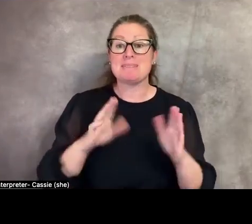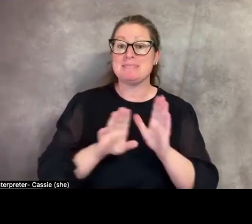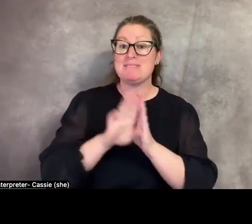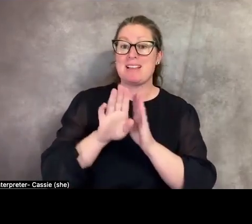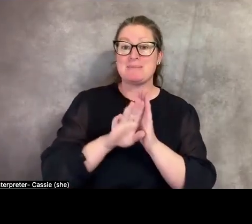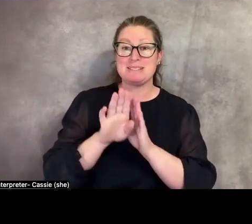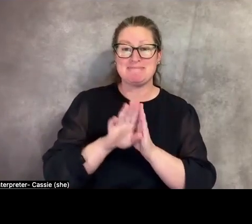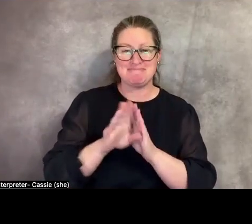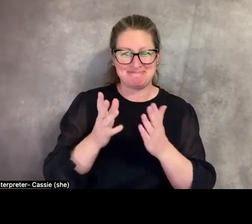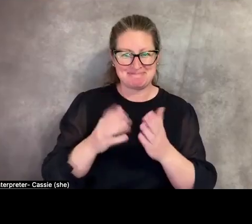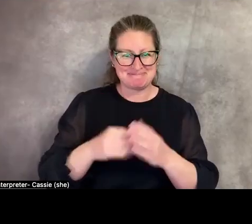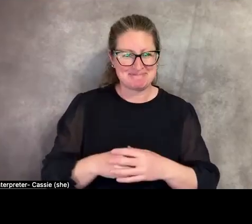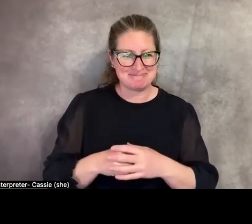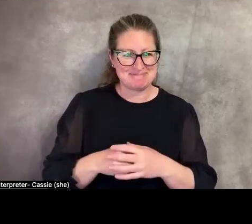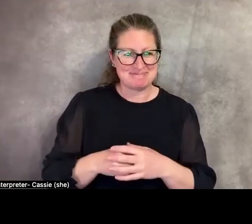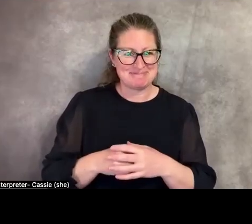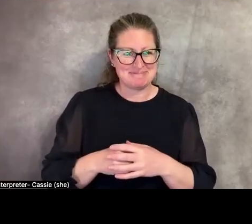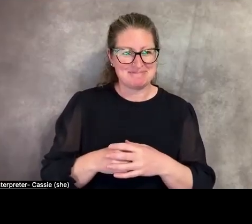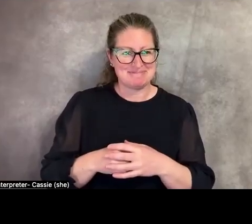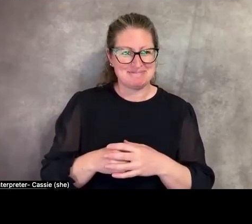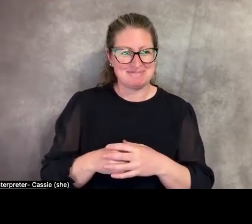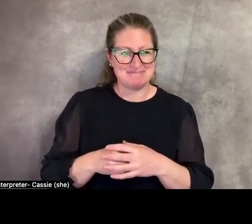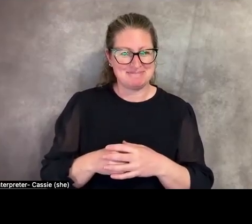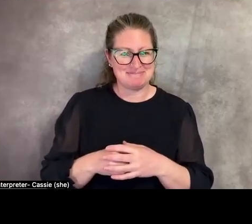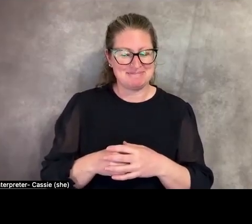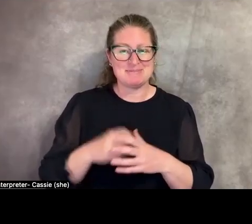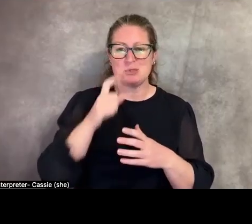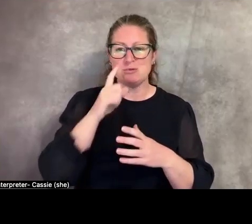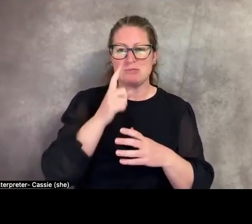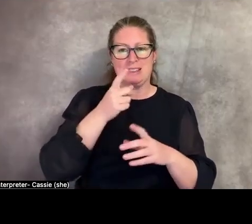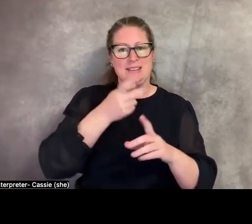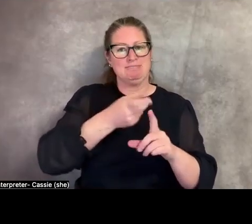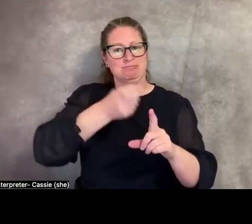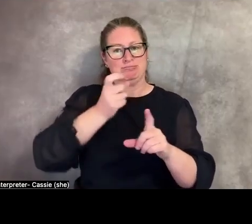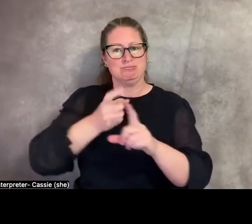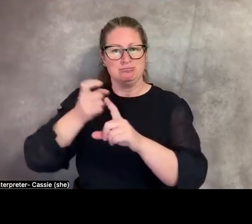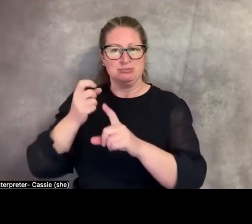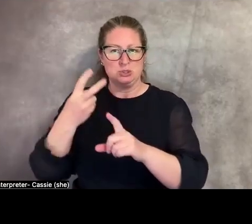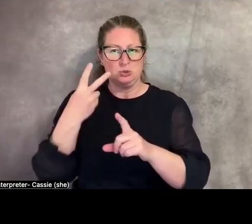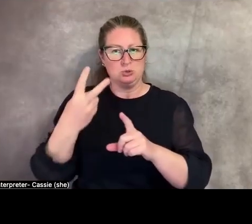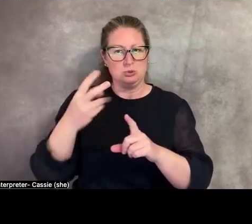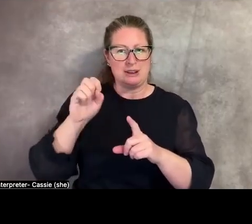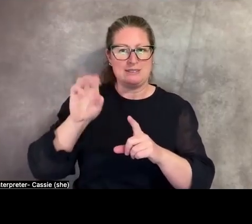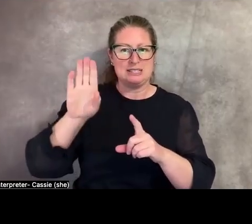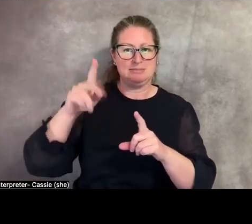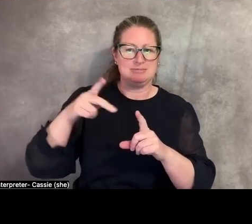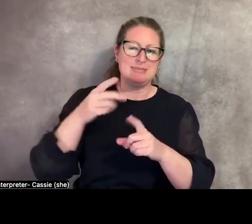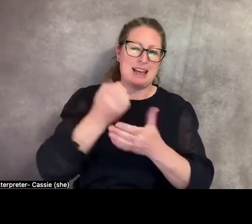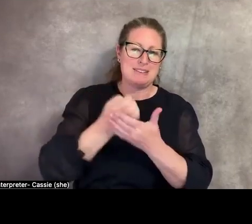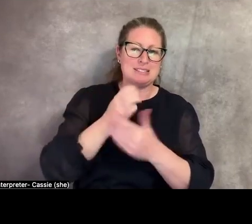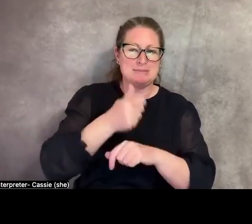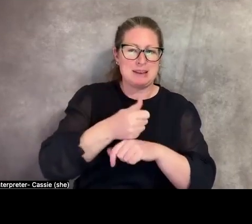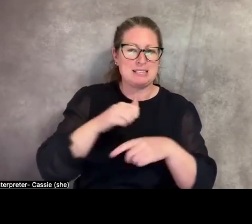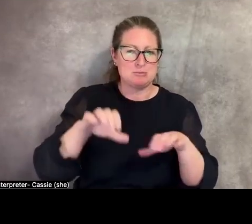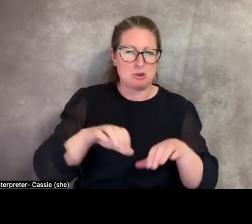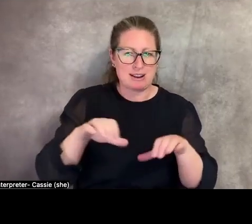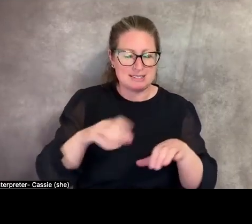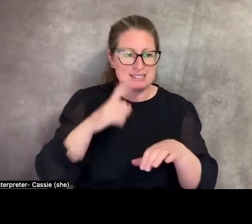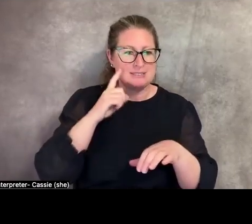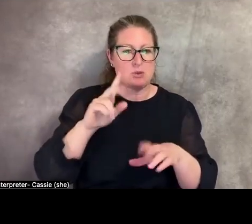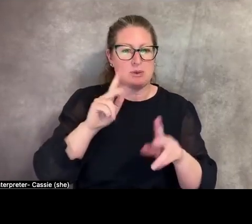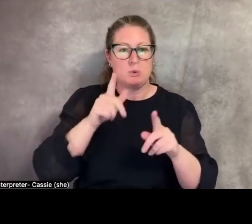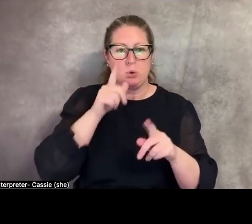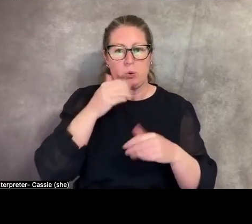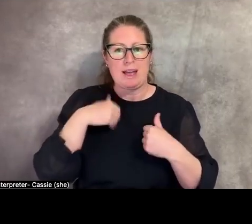development. The development of the program drew from two evidence-based practices for people with serious mental